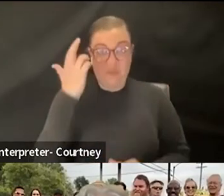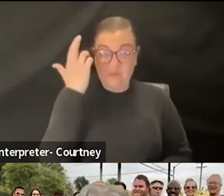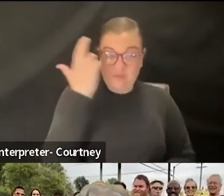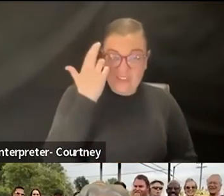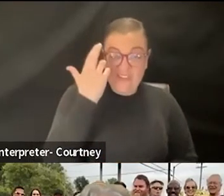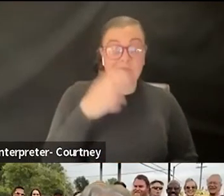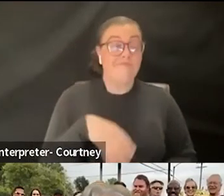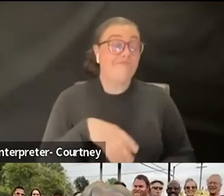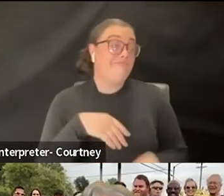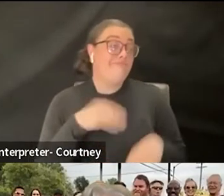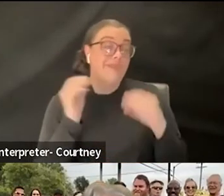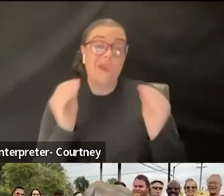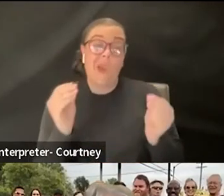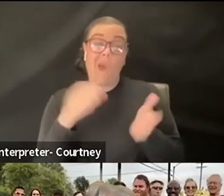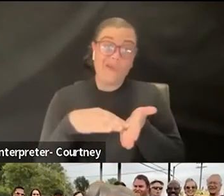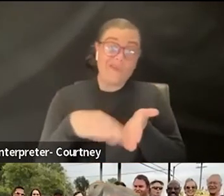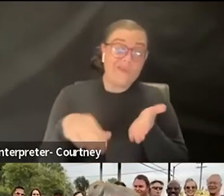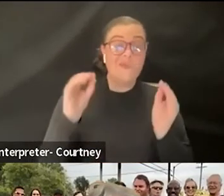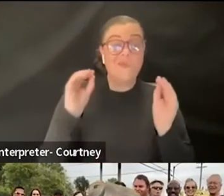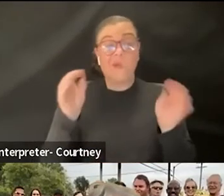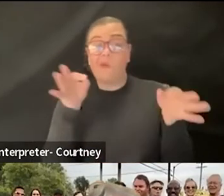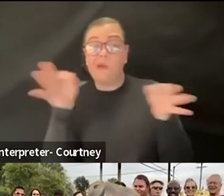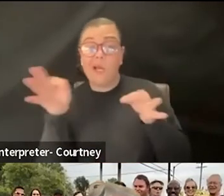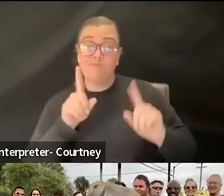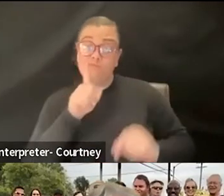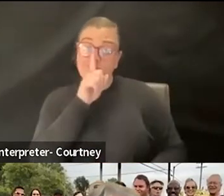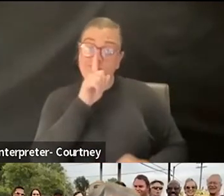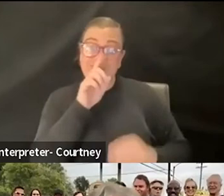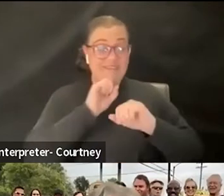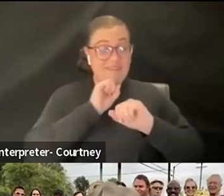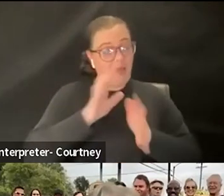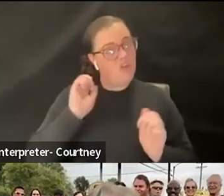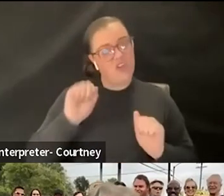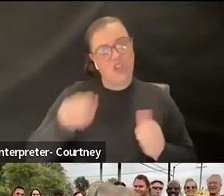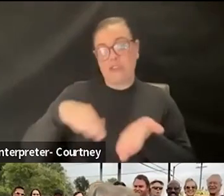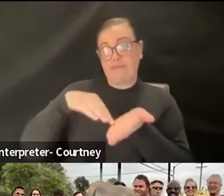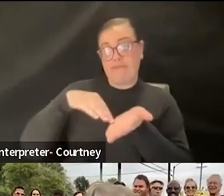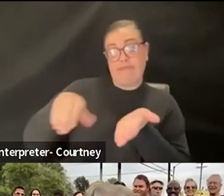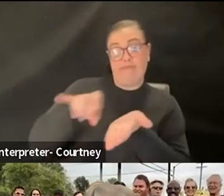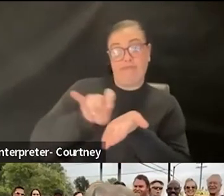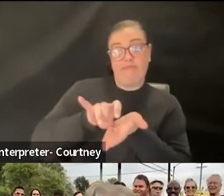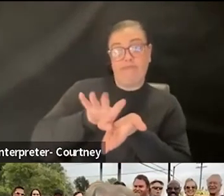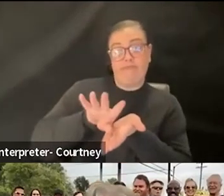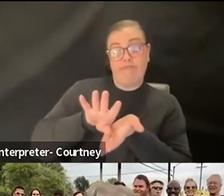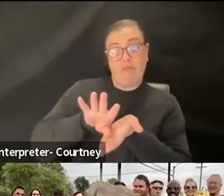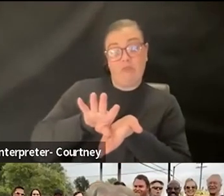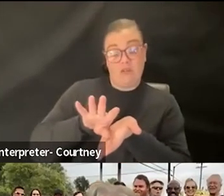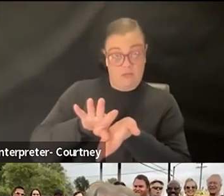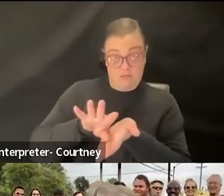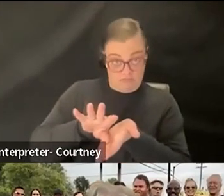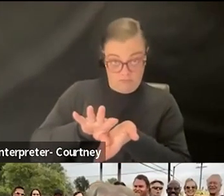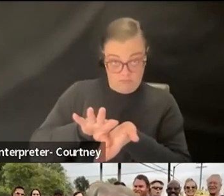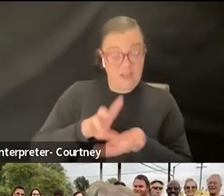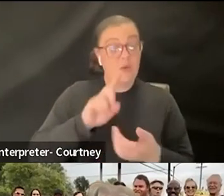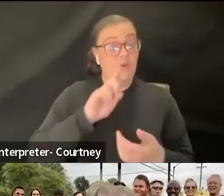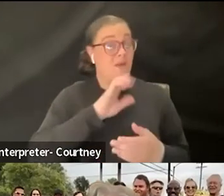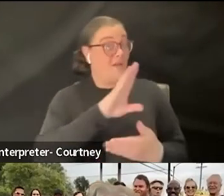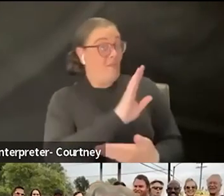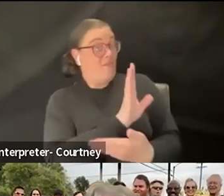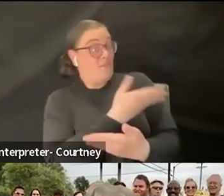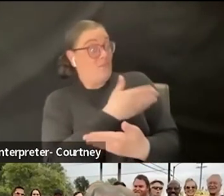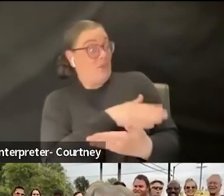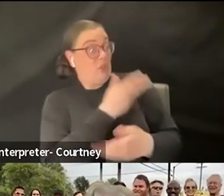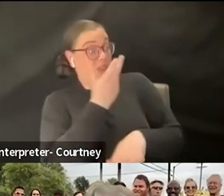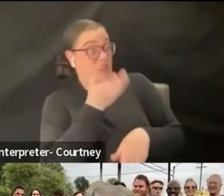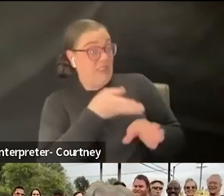And with the way that music works today, you're only as good as every day you work. And you